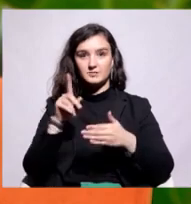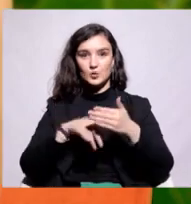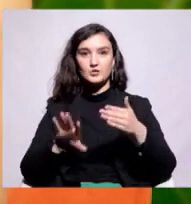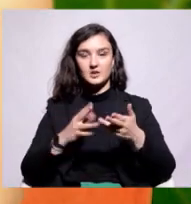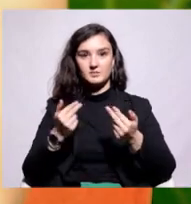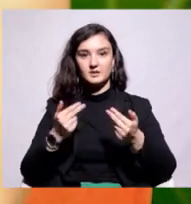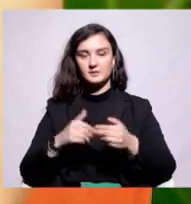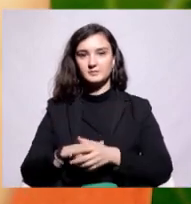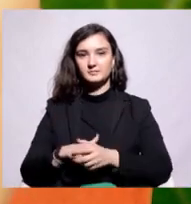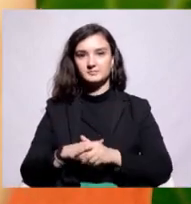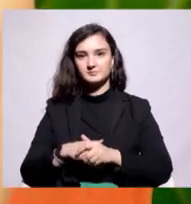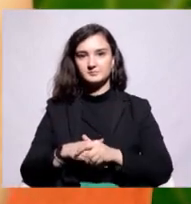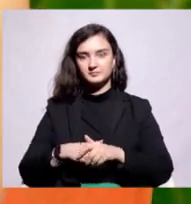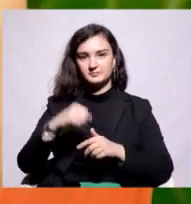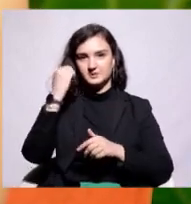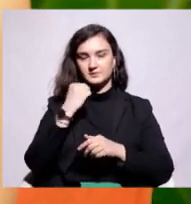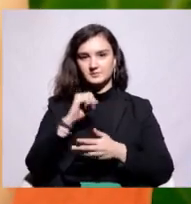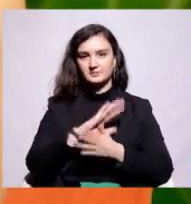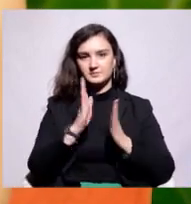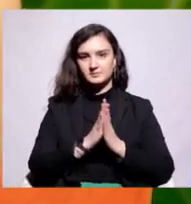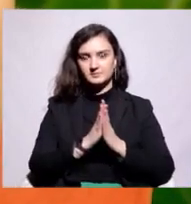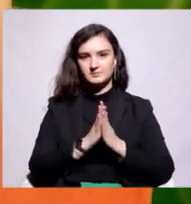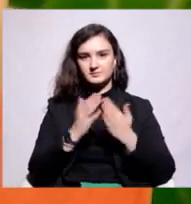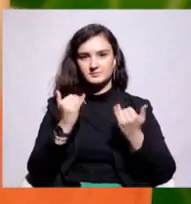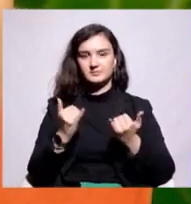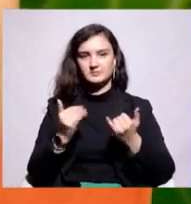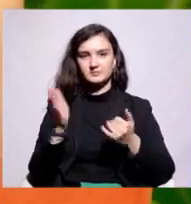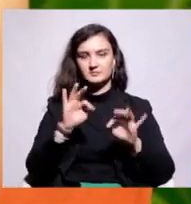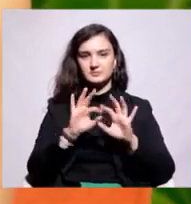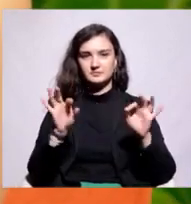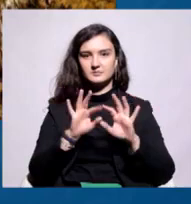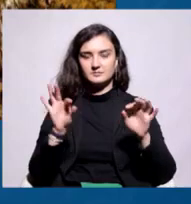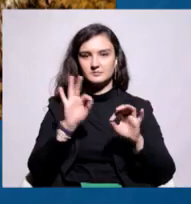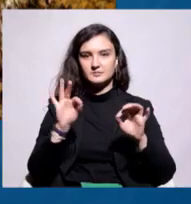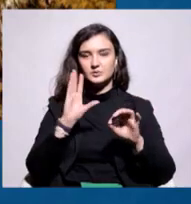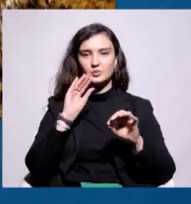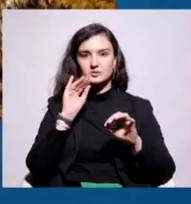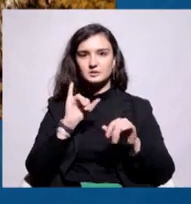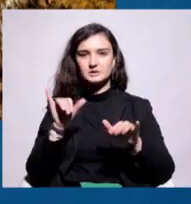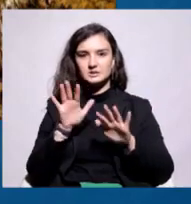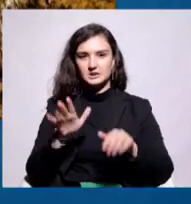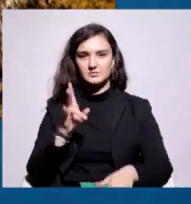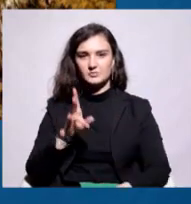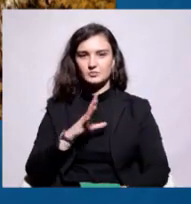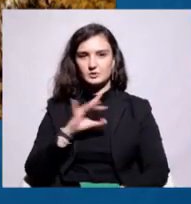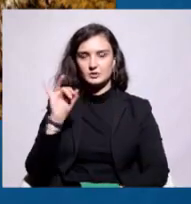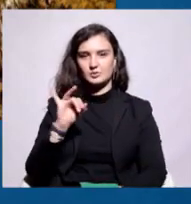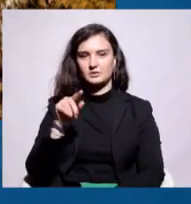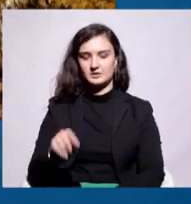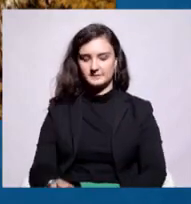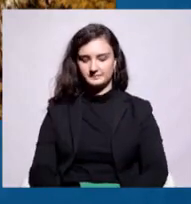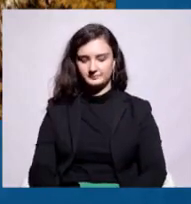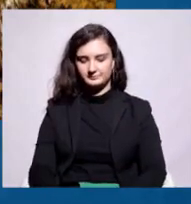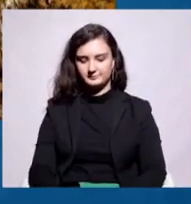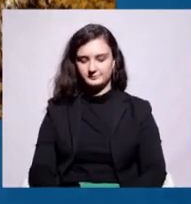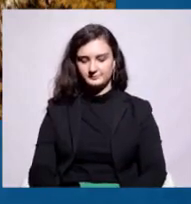course. Thank you very much. So now let's talk about when and where this story